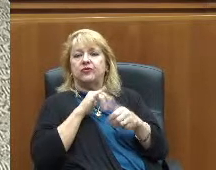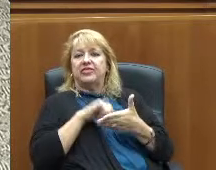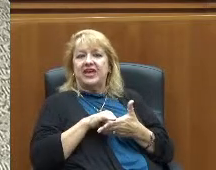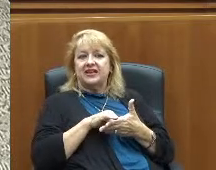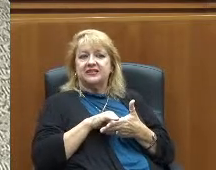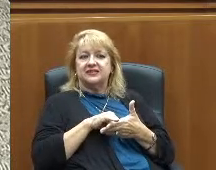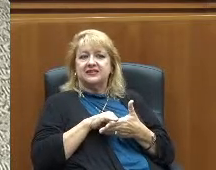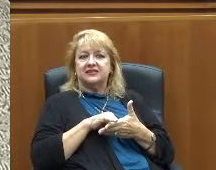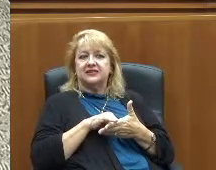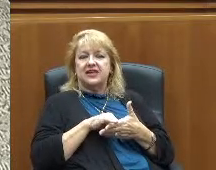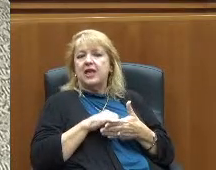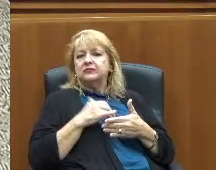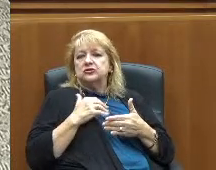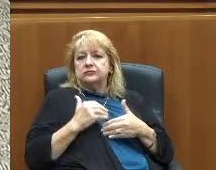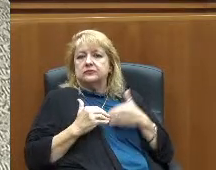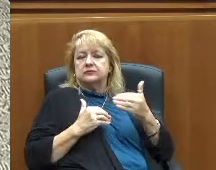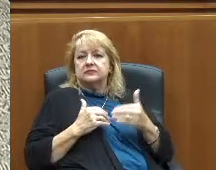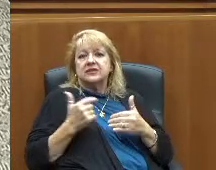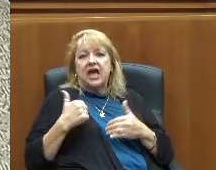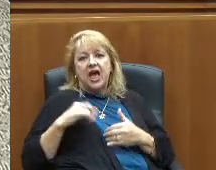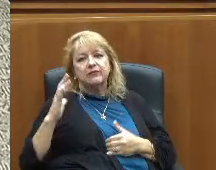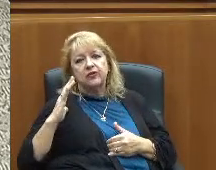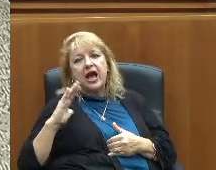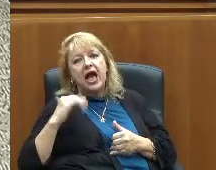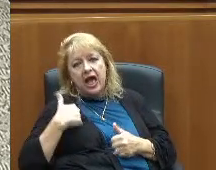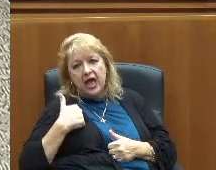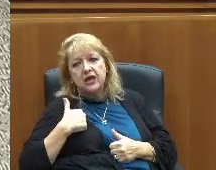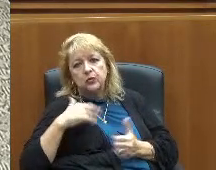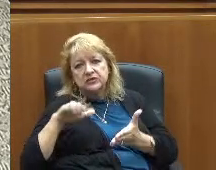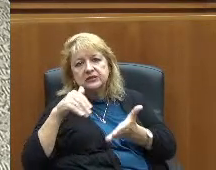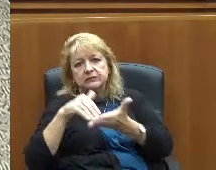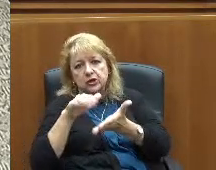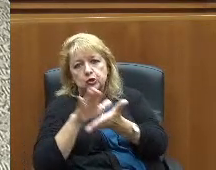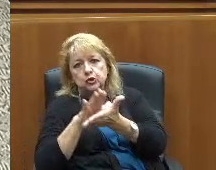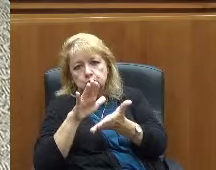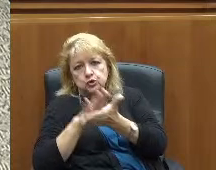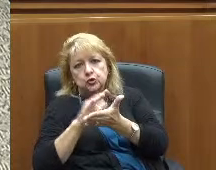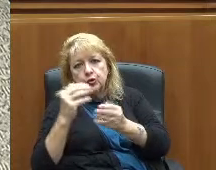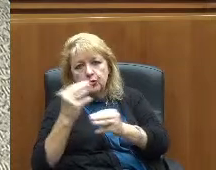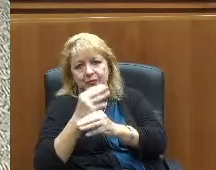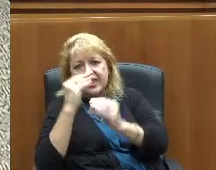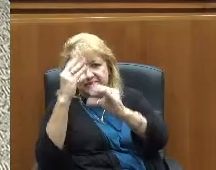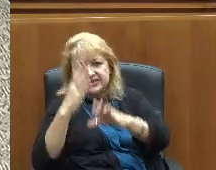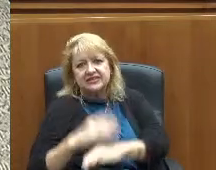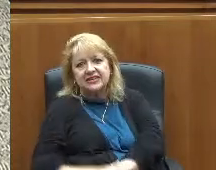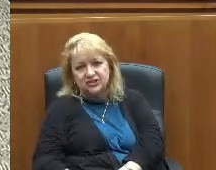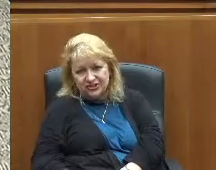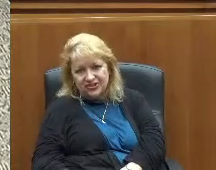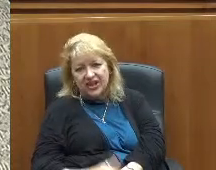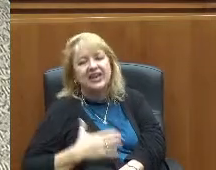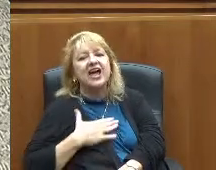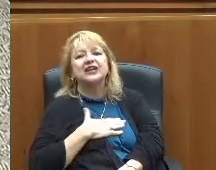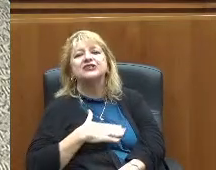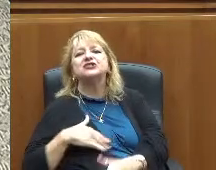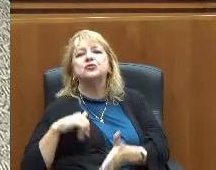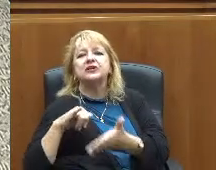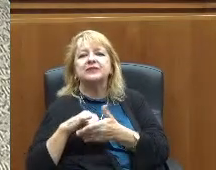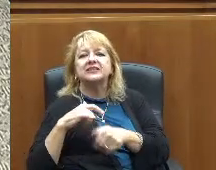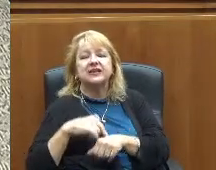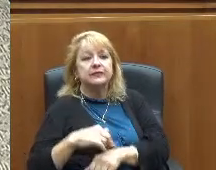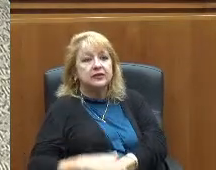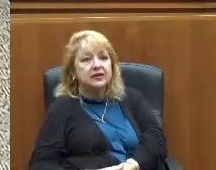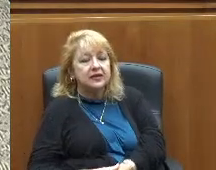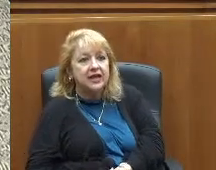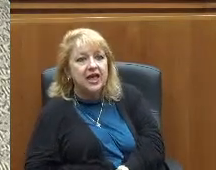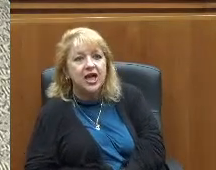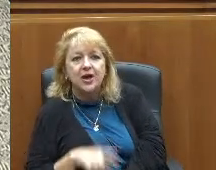just walking through that to make the point that I too was a middle school math teacher. I very much enjoyed my time in that role. You're not as